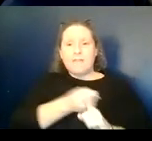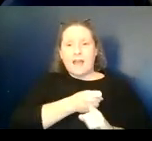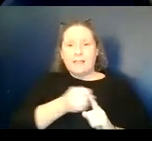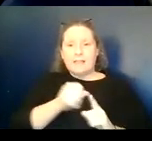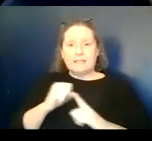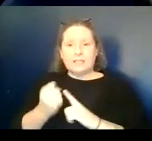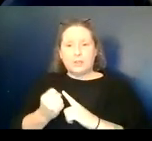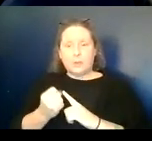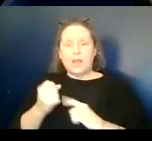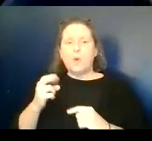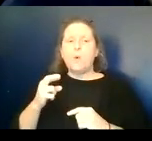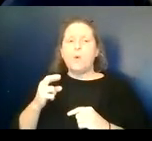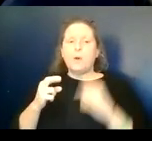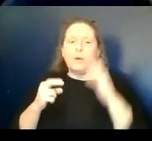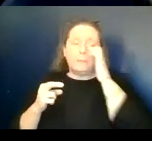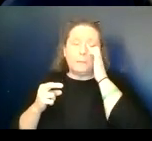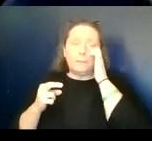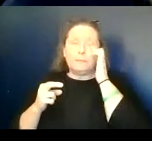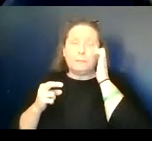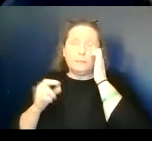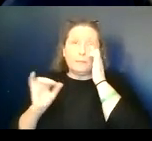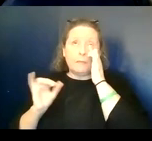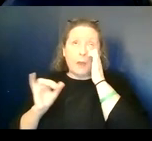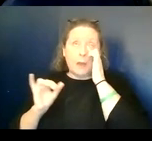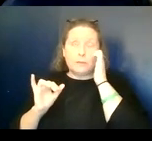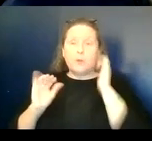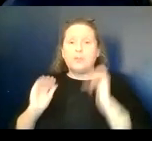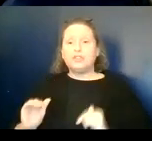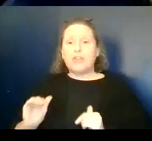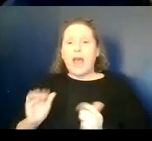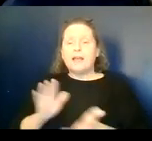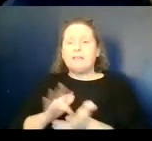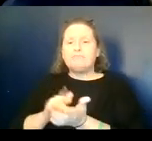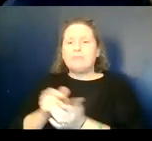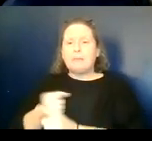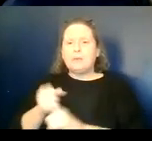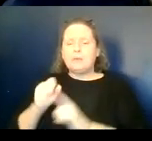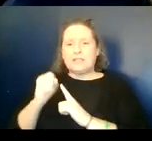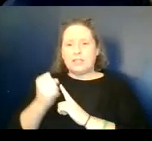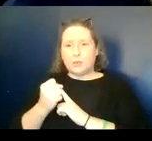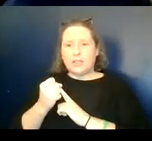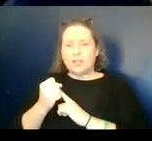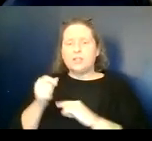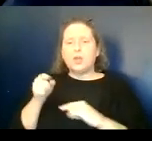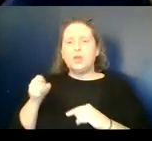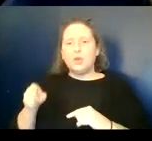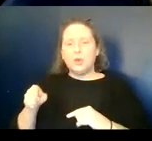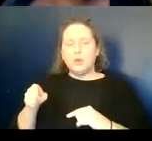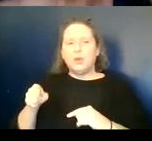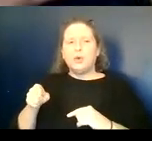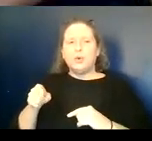situations, or even in like child abuse situations. Basically, you are